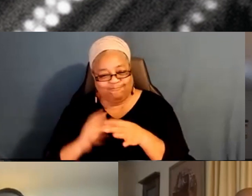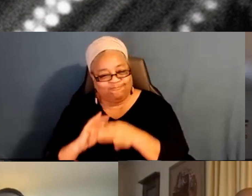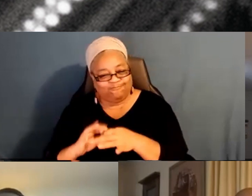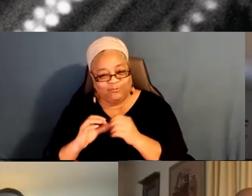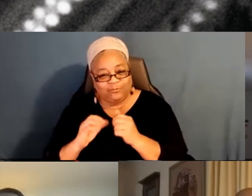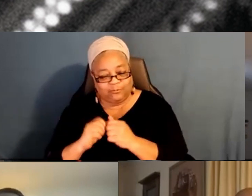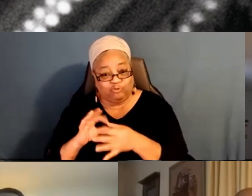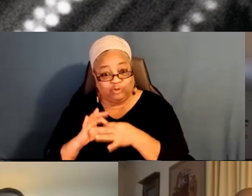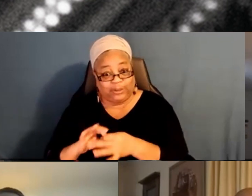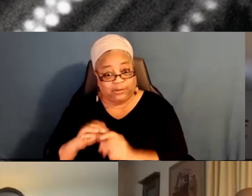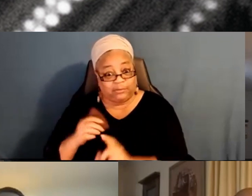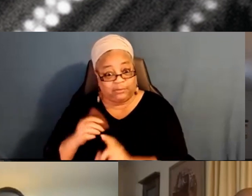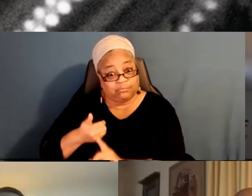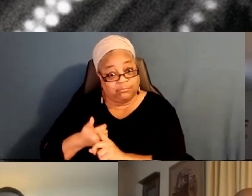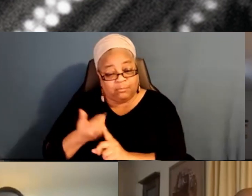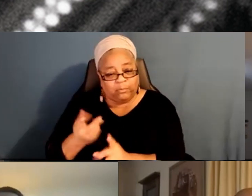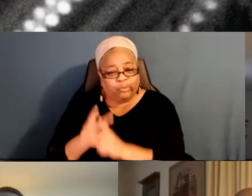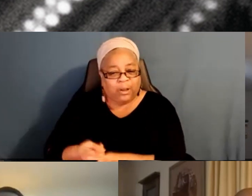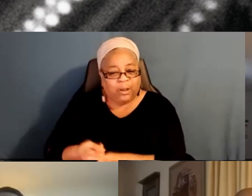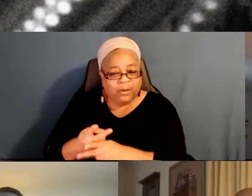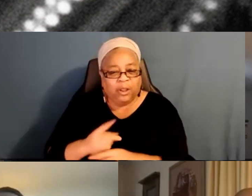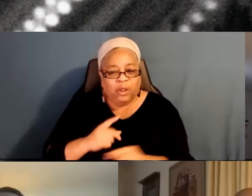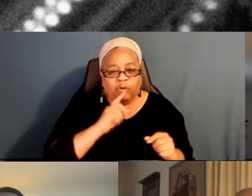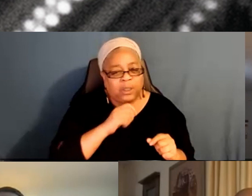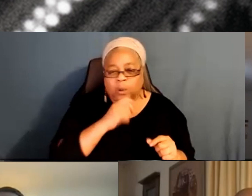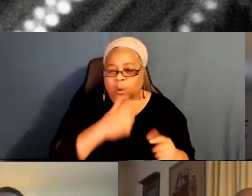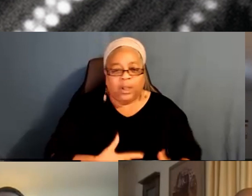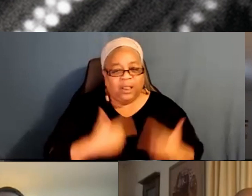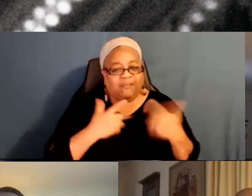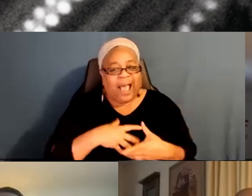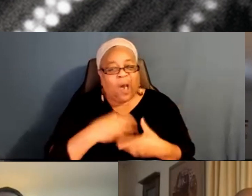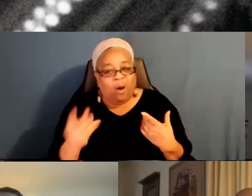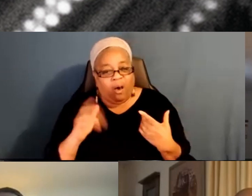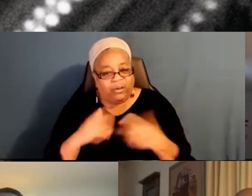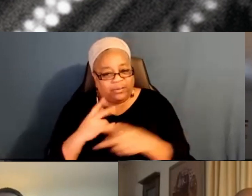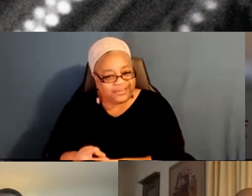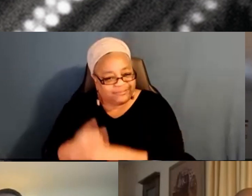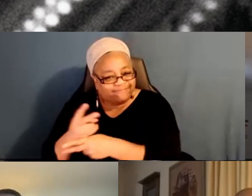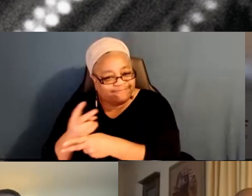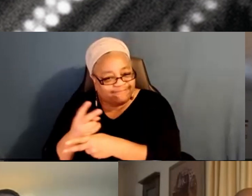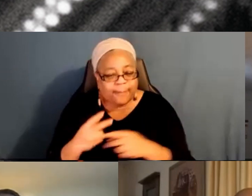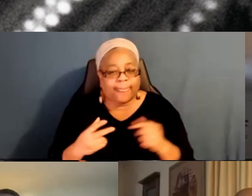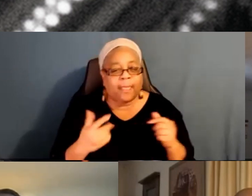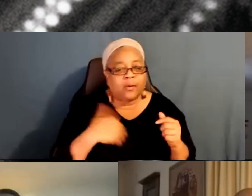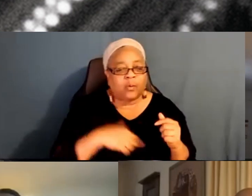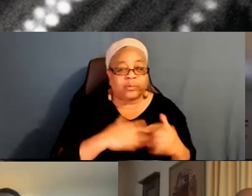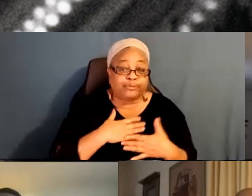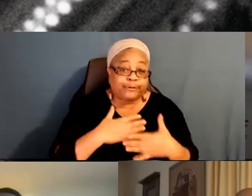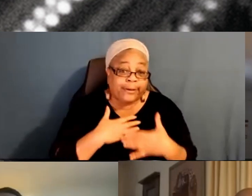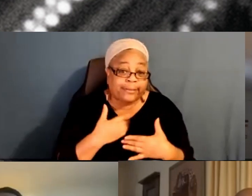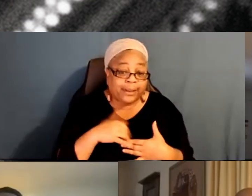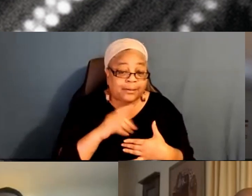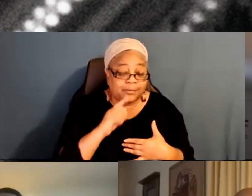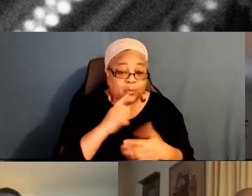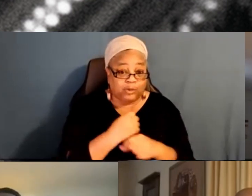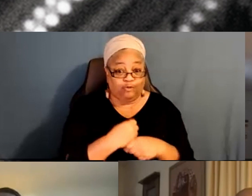don't really have a place outside of it, right? And nonetheless, we breathe, we live, we create art,